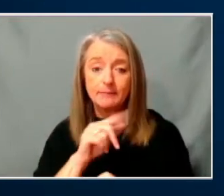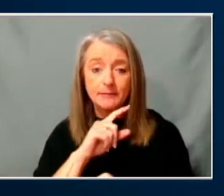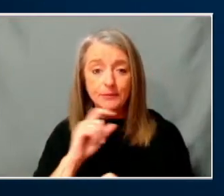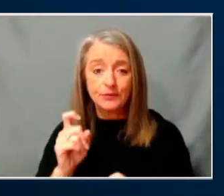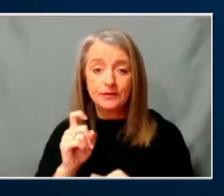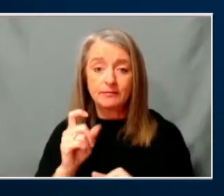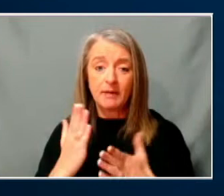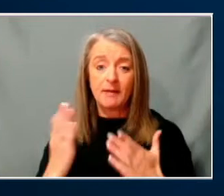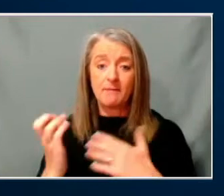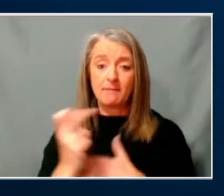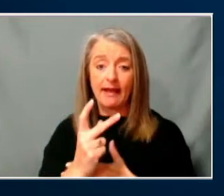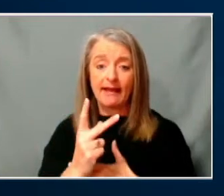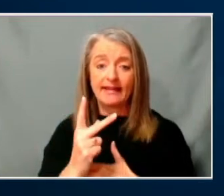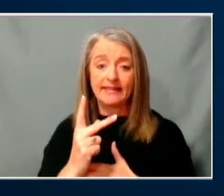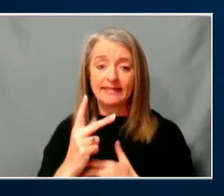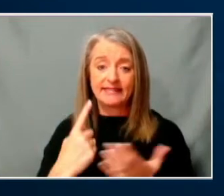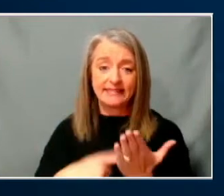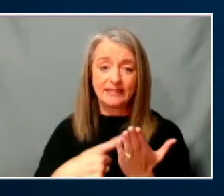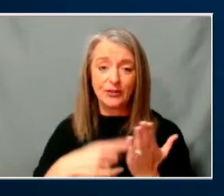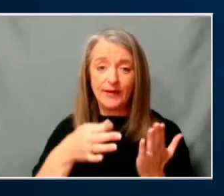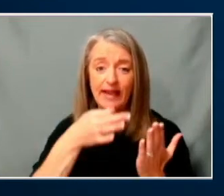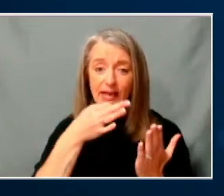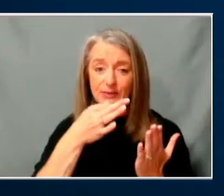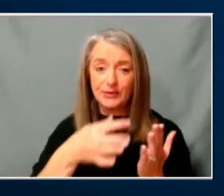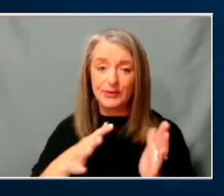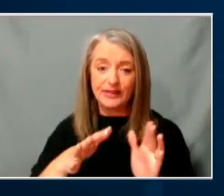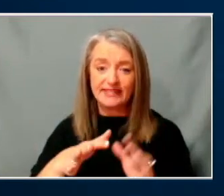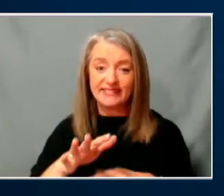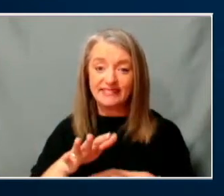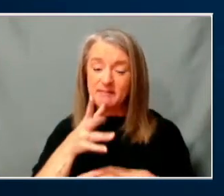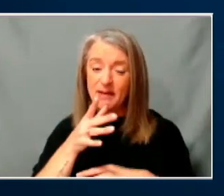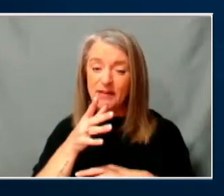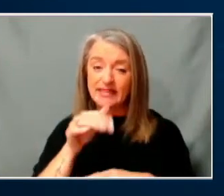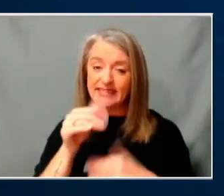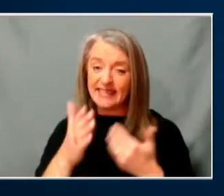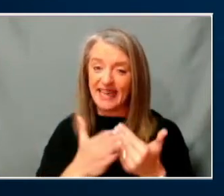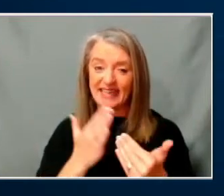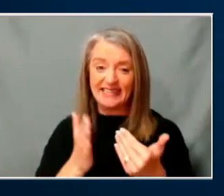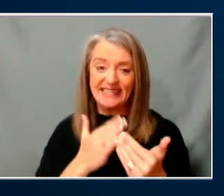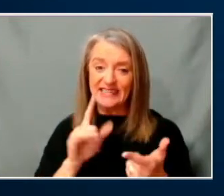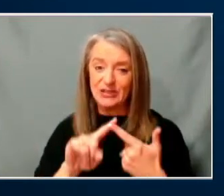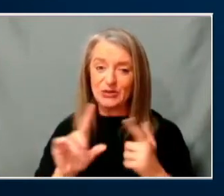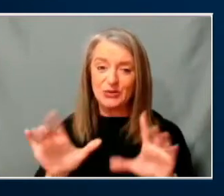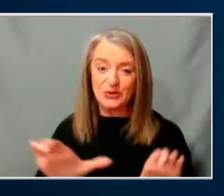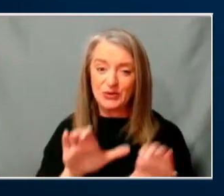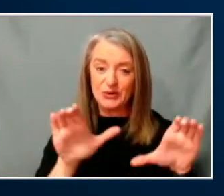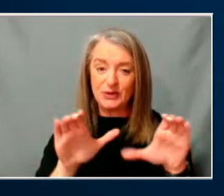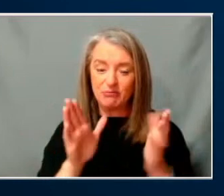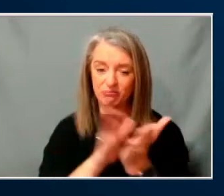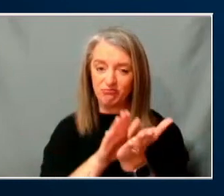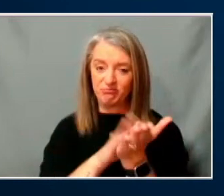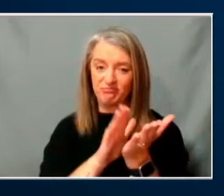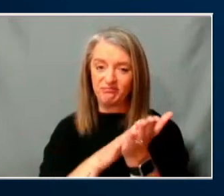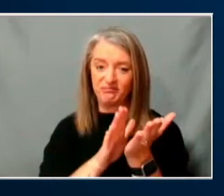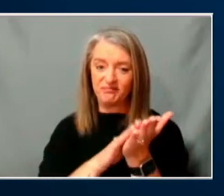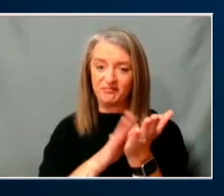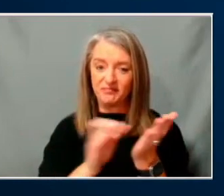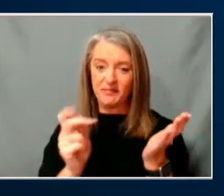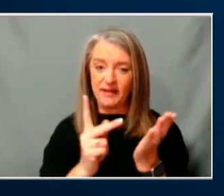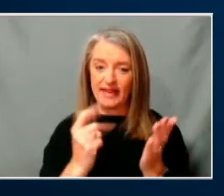back on, to give some of your expert advice, because as a mother, that is not an easy thing to do. So bravo for getting him back on the right